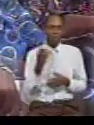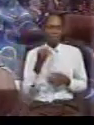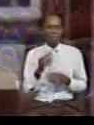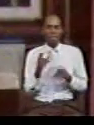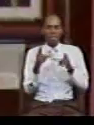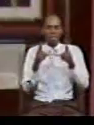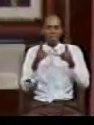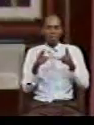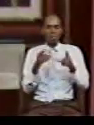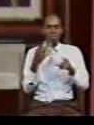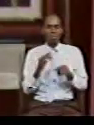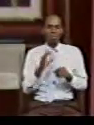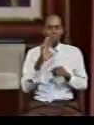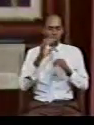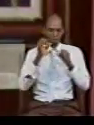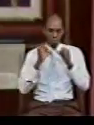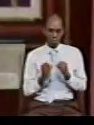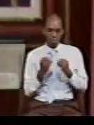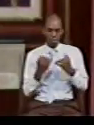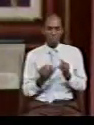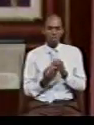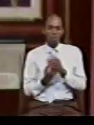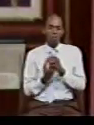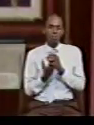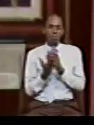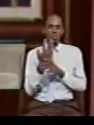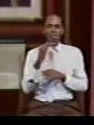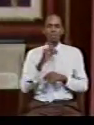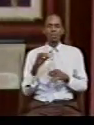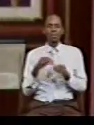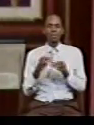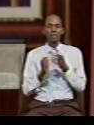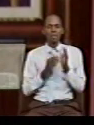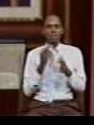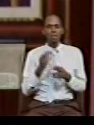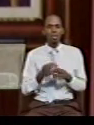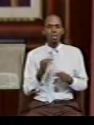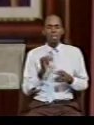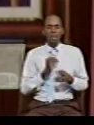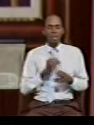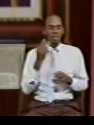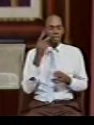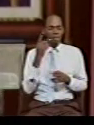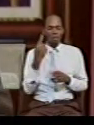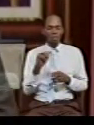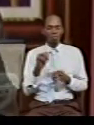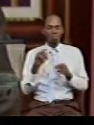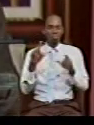strength increasing. I see the level of your power increasing.